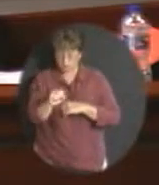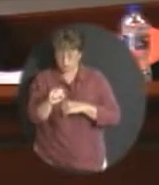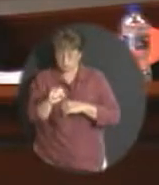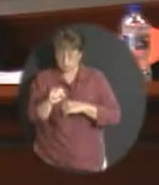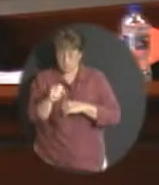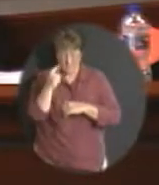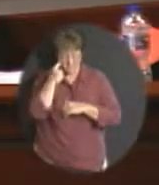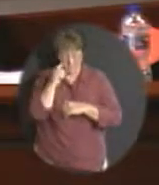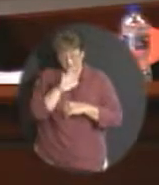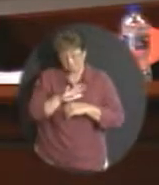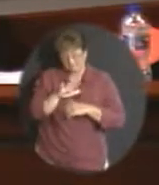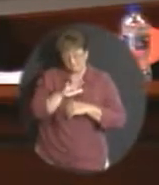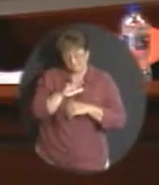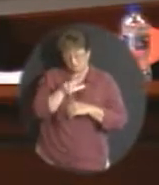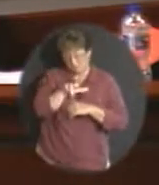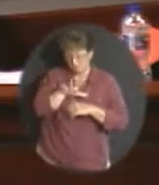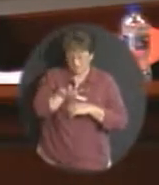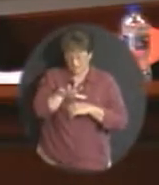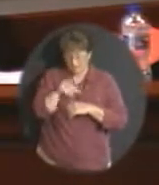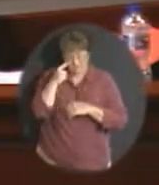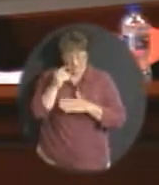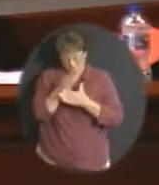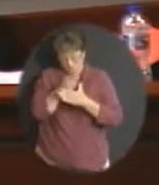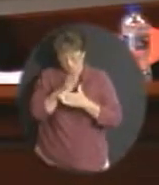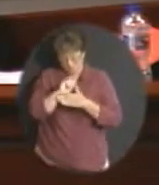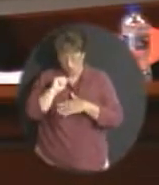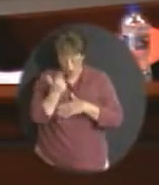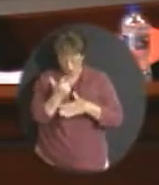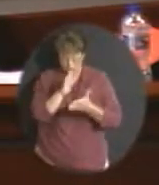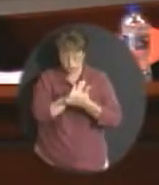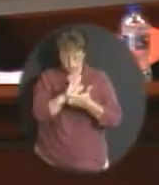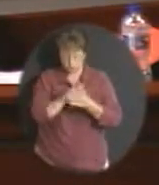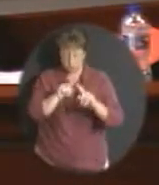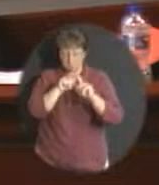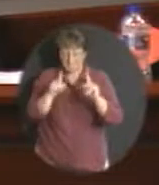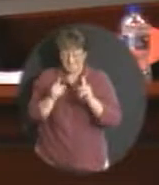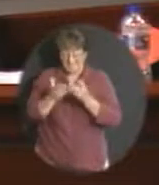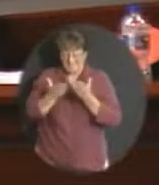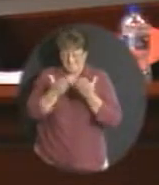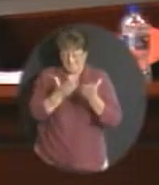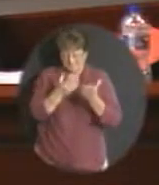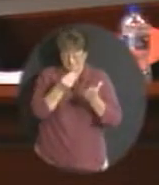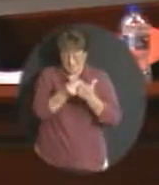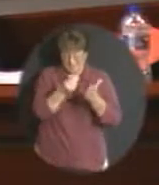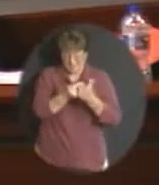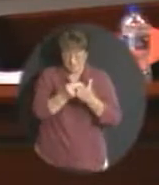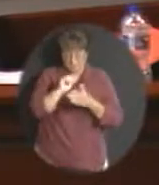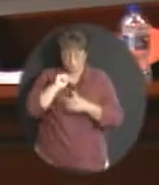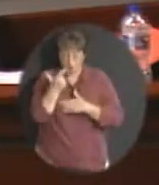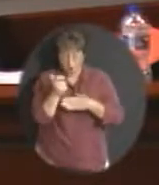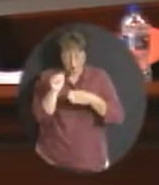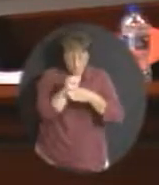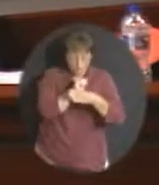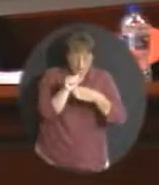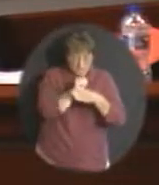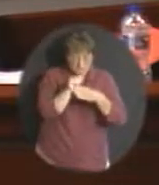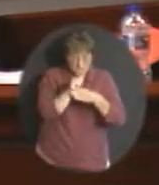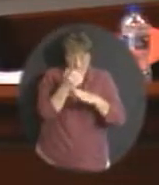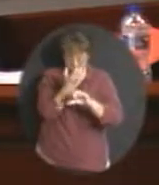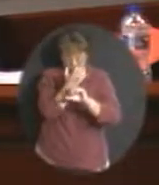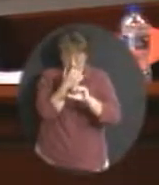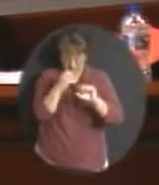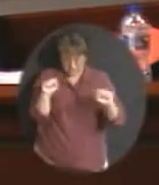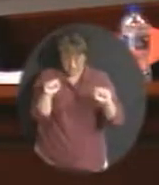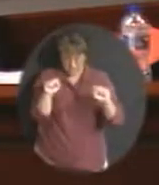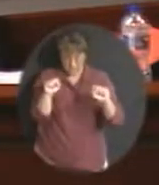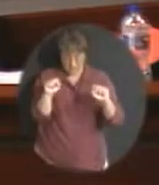share between the schools. But again, it provides for at our practices safety